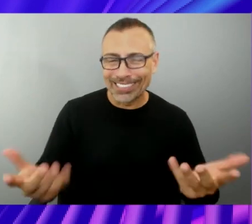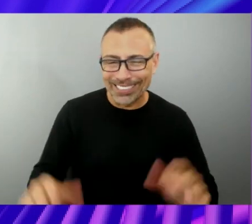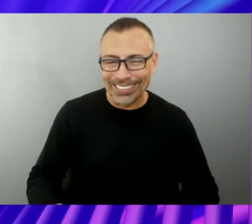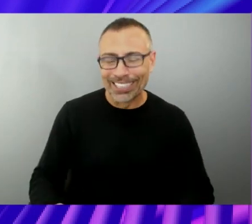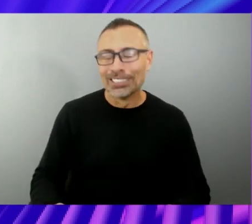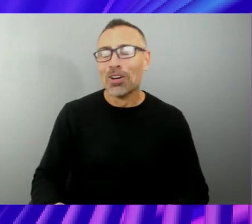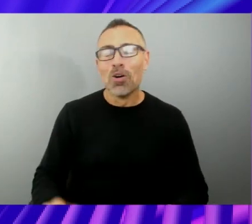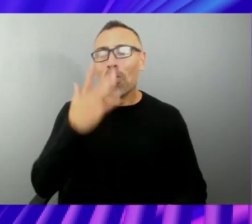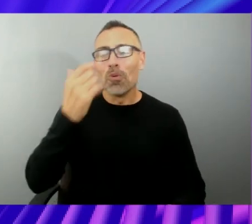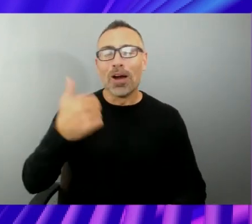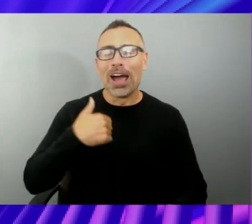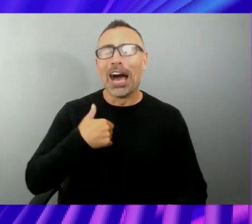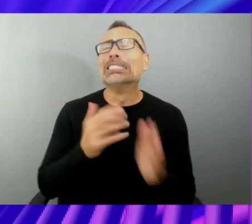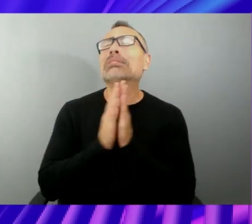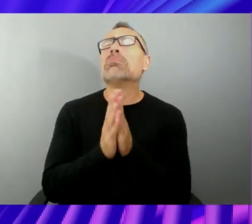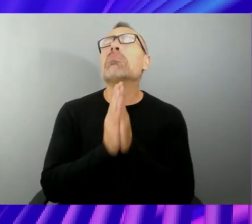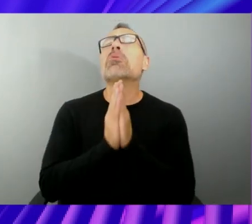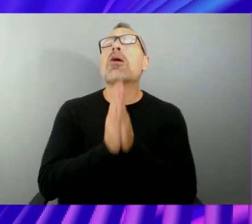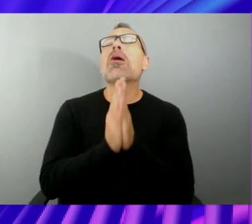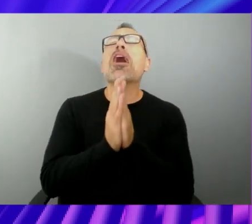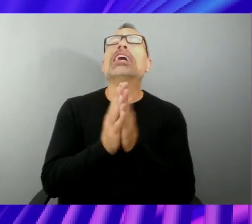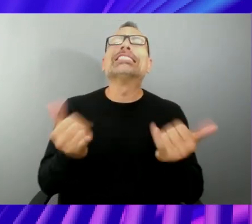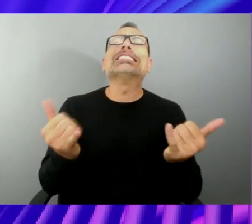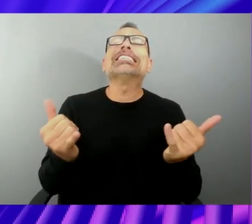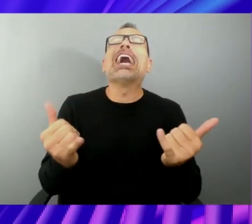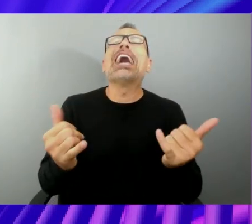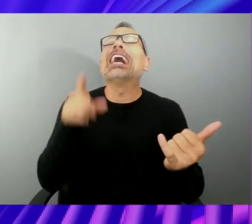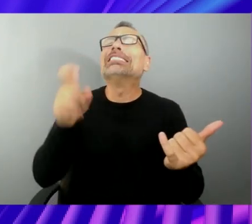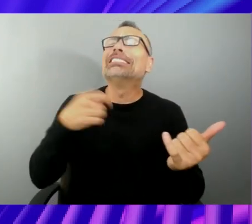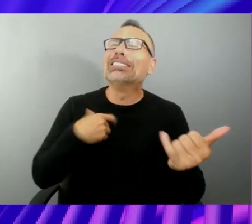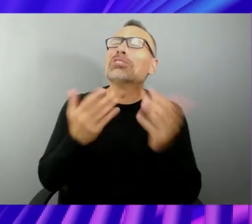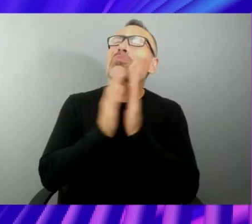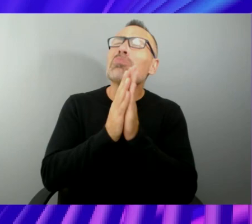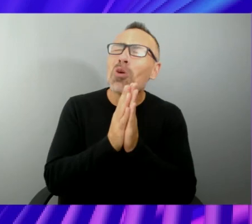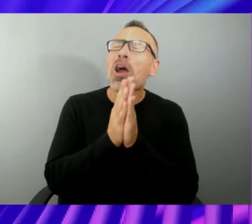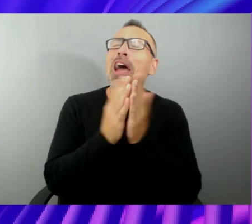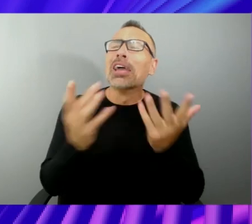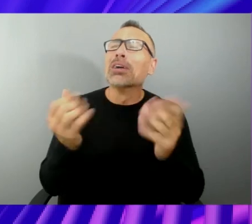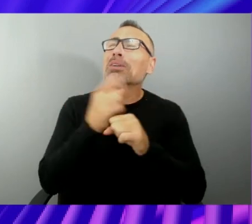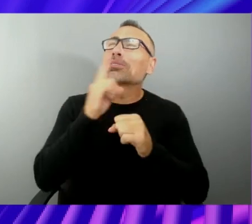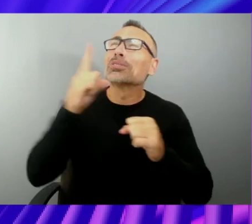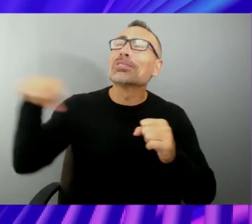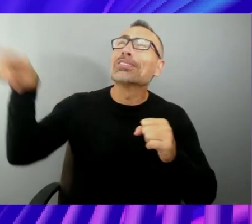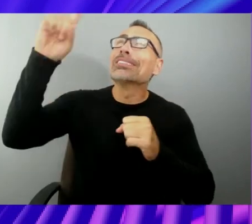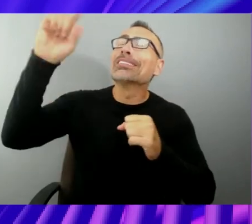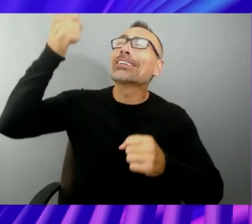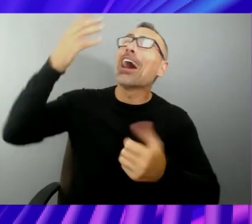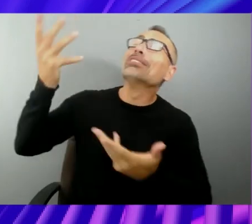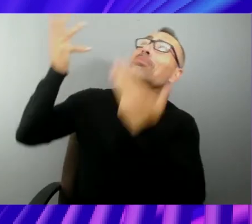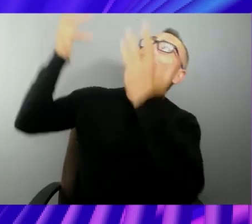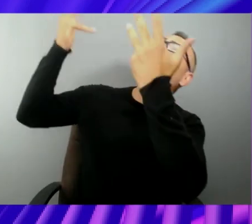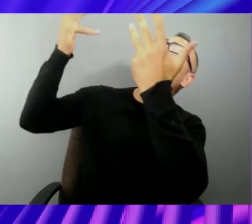didn't sacrifice my first bagel of the day to the demo gods. They don't. There